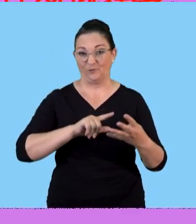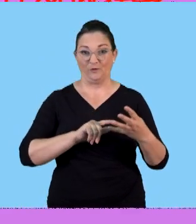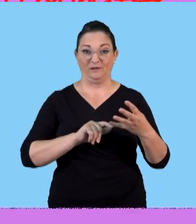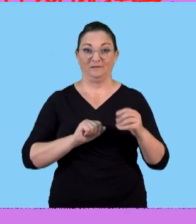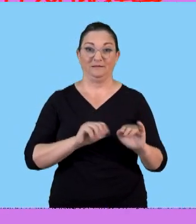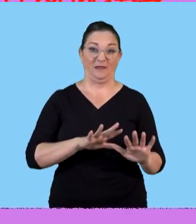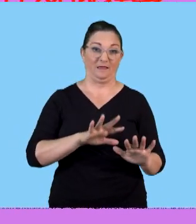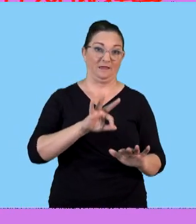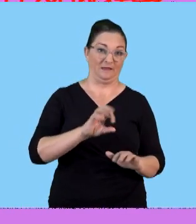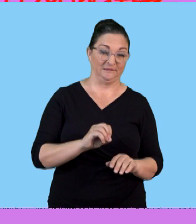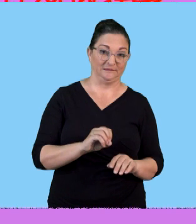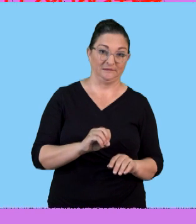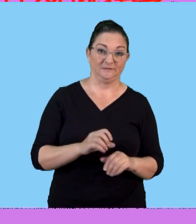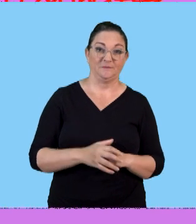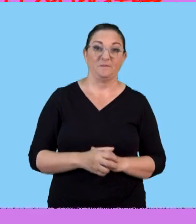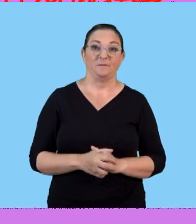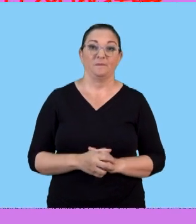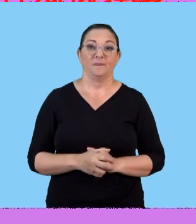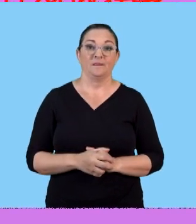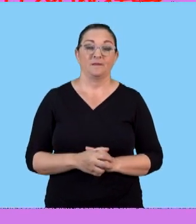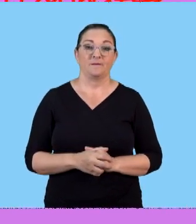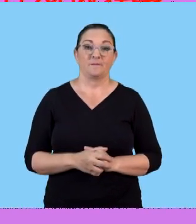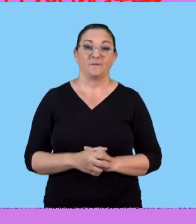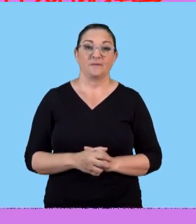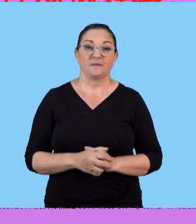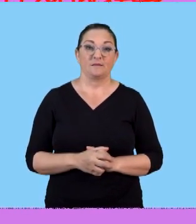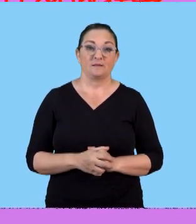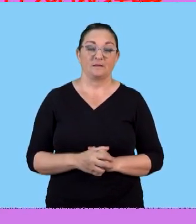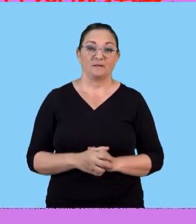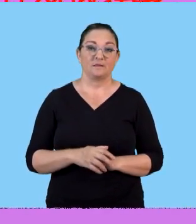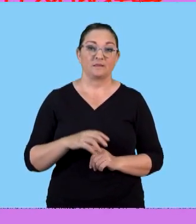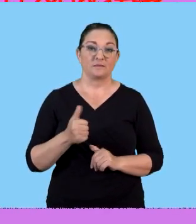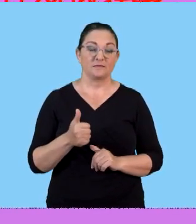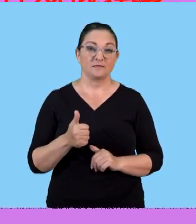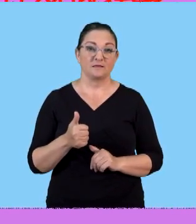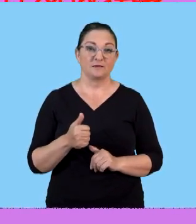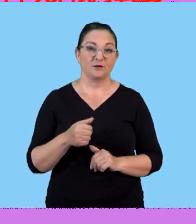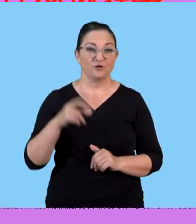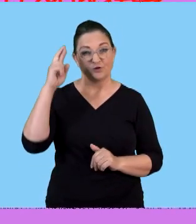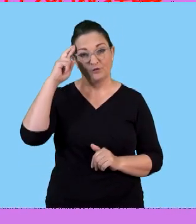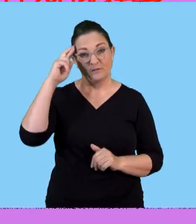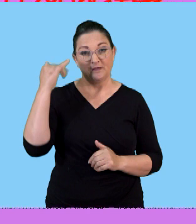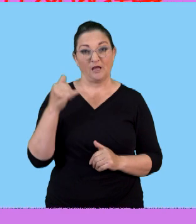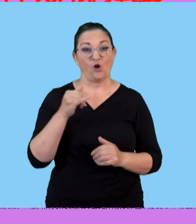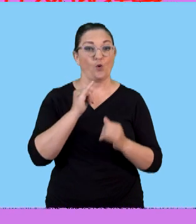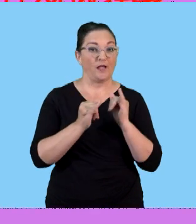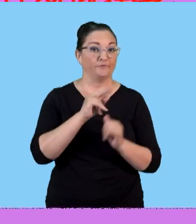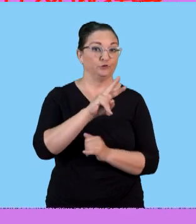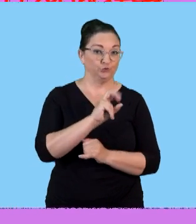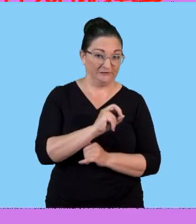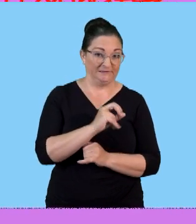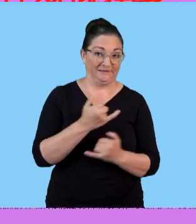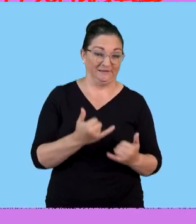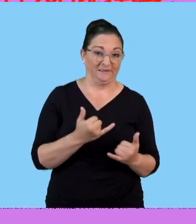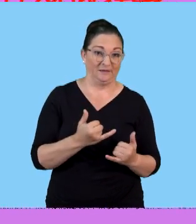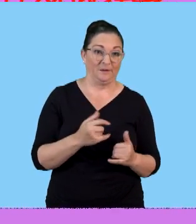10:30. We agree. Right? Now, from here, if I go and remember we're at 11:20 now. So it's the